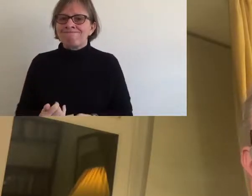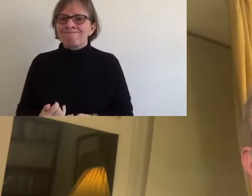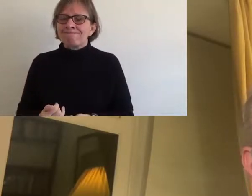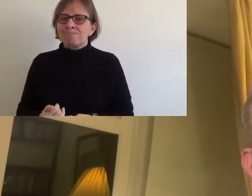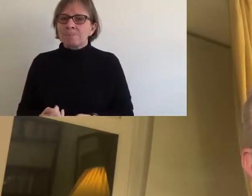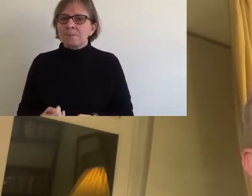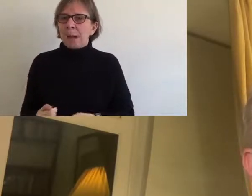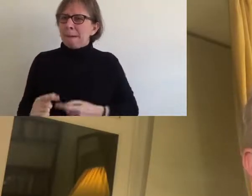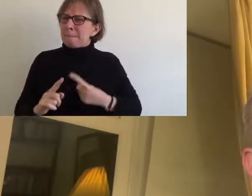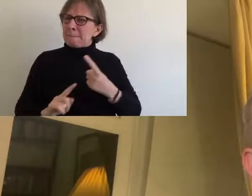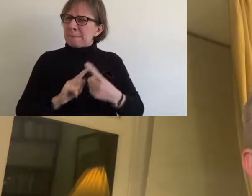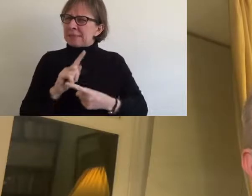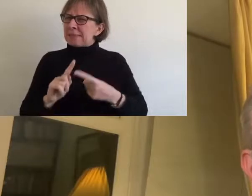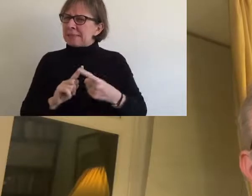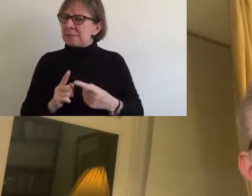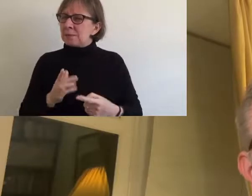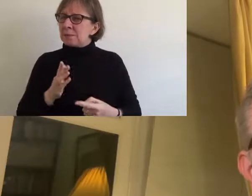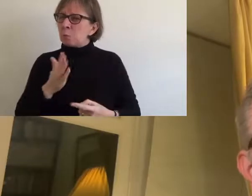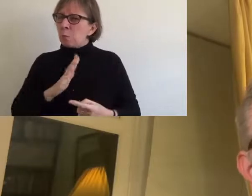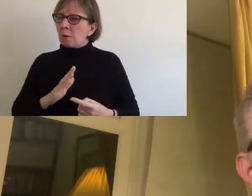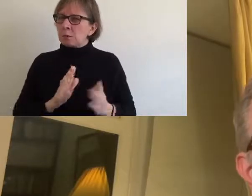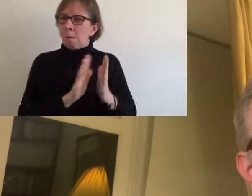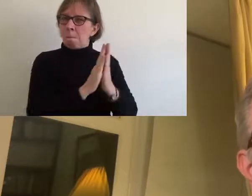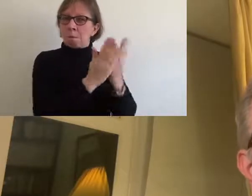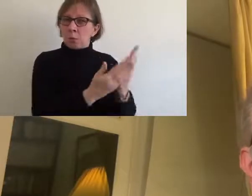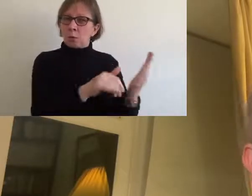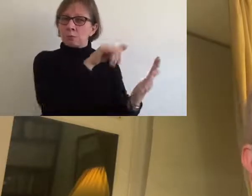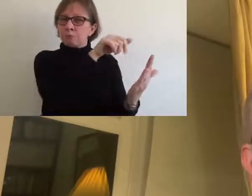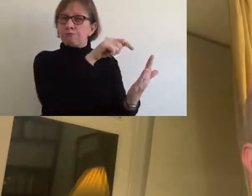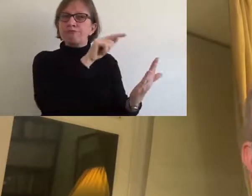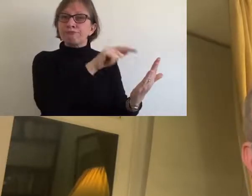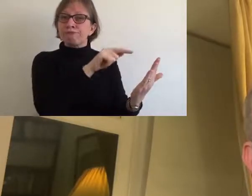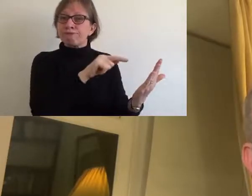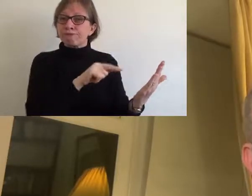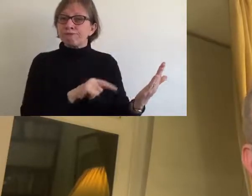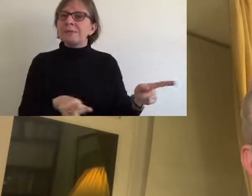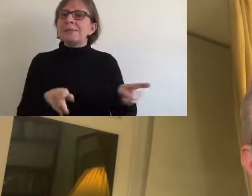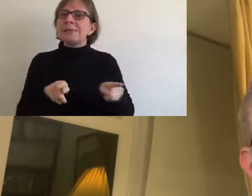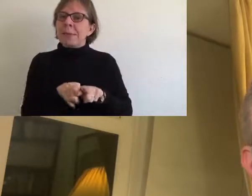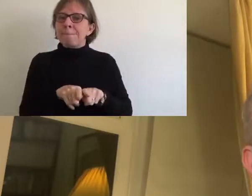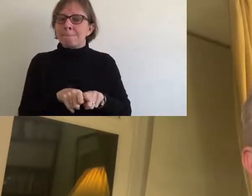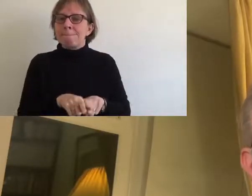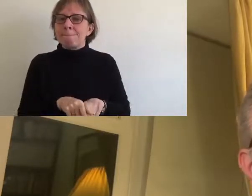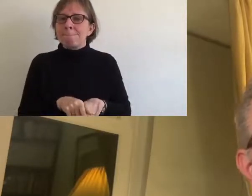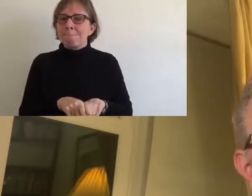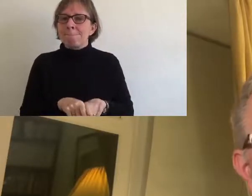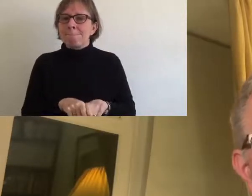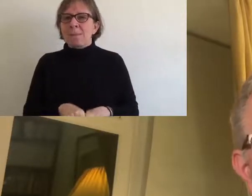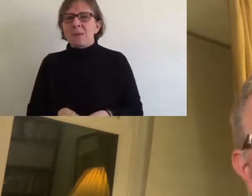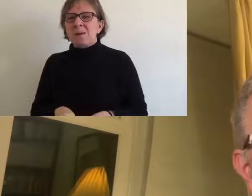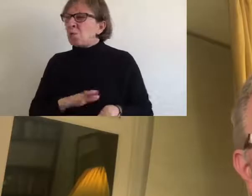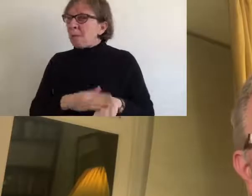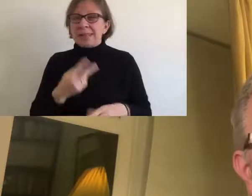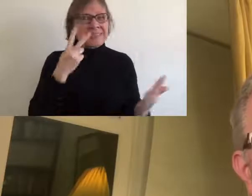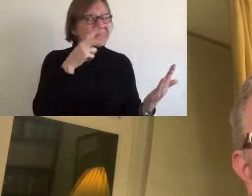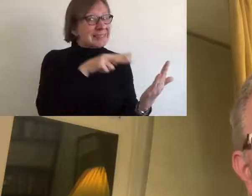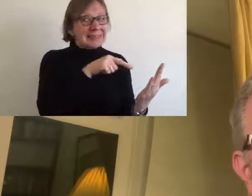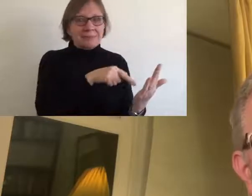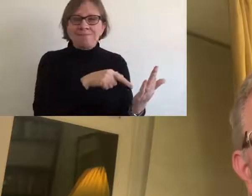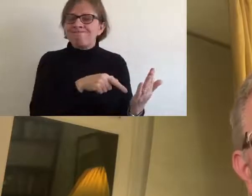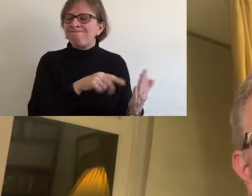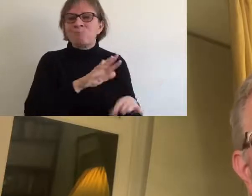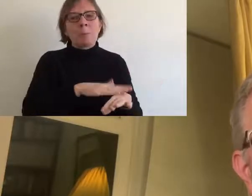this service is following the booklet, which you may or may not have seen. Doesn't matter if you haven't seen it, because it will make sense as we go along.